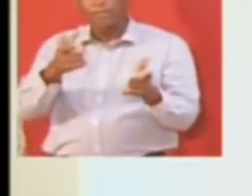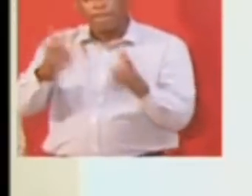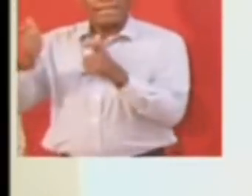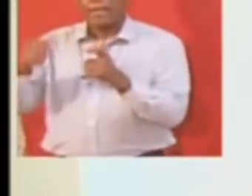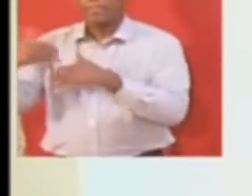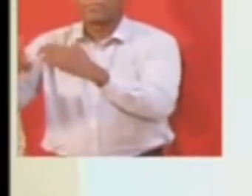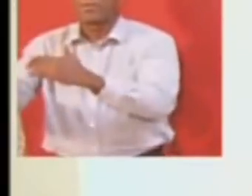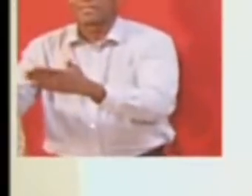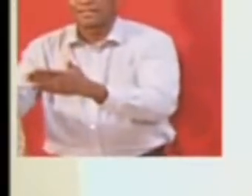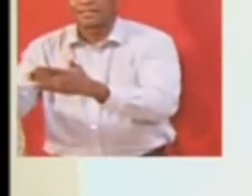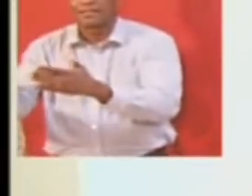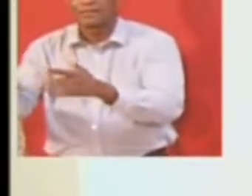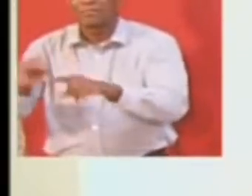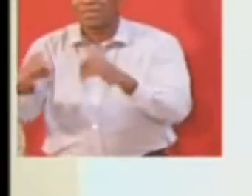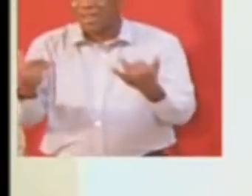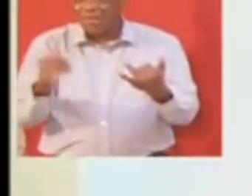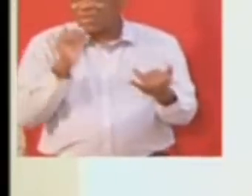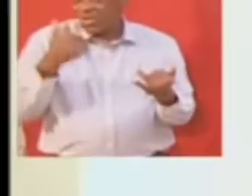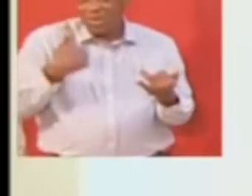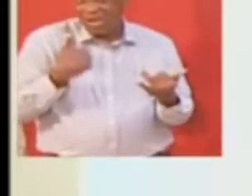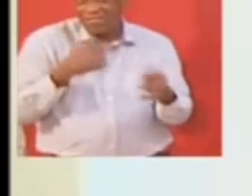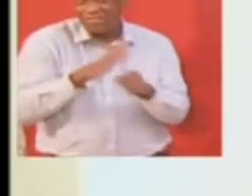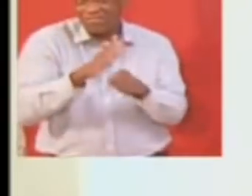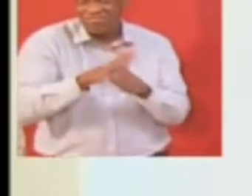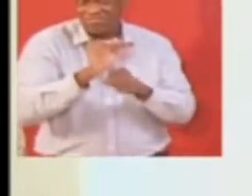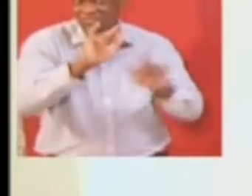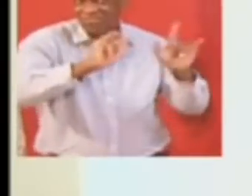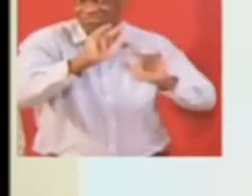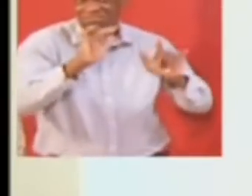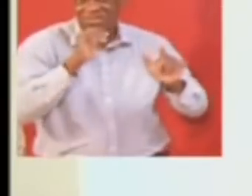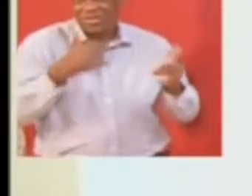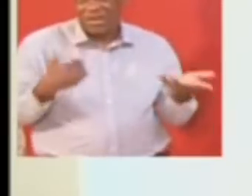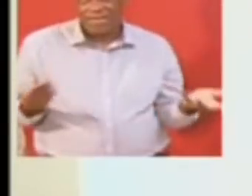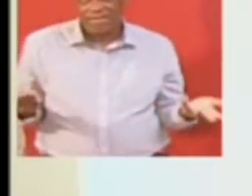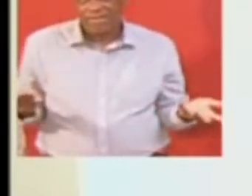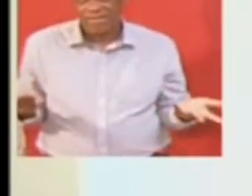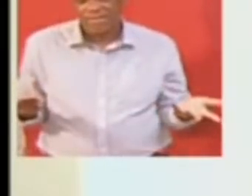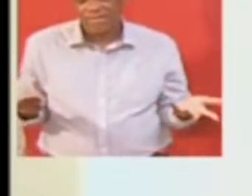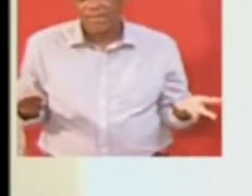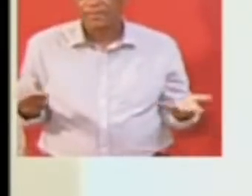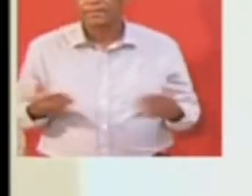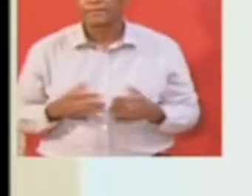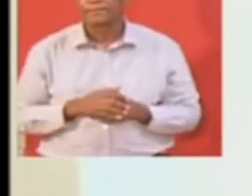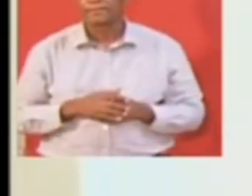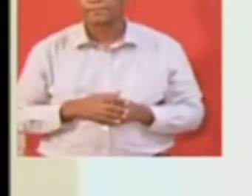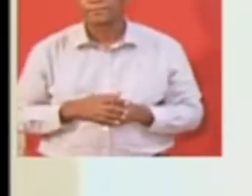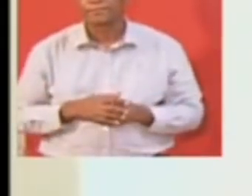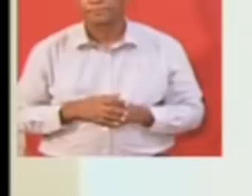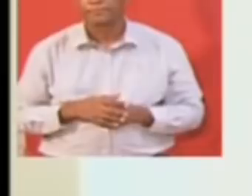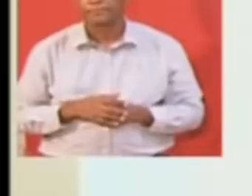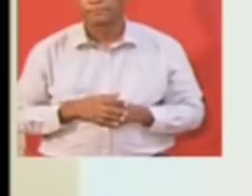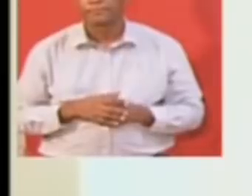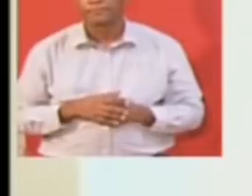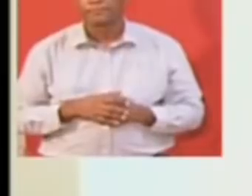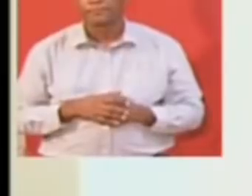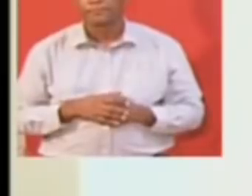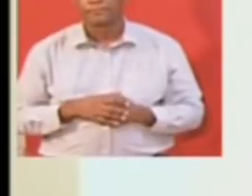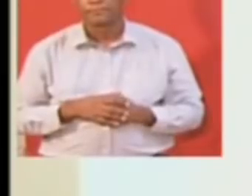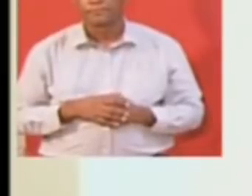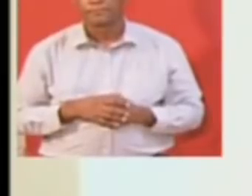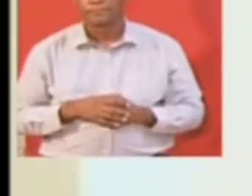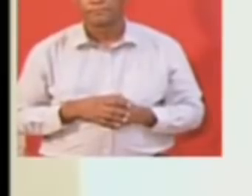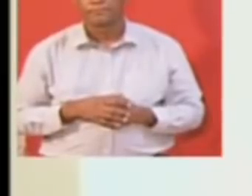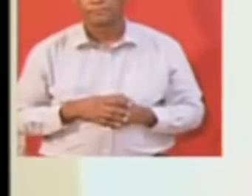of them came directly to the minister, one or two of them come to me, but the ministry is making that. I try to